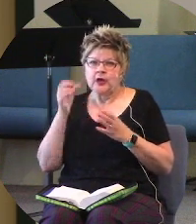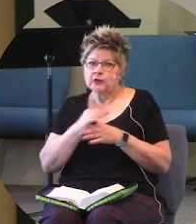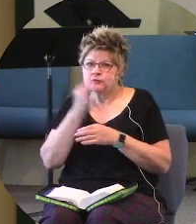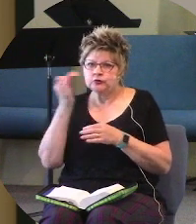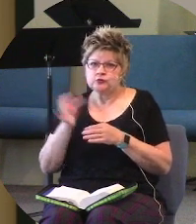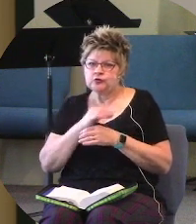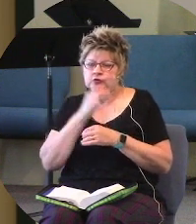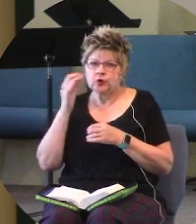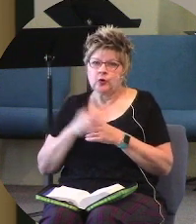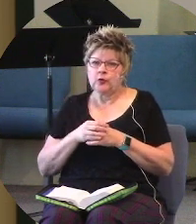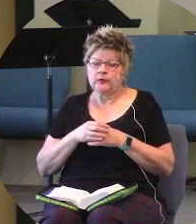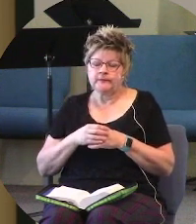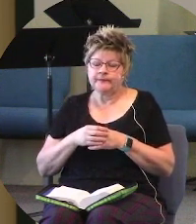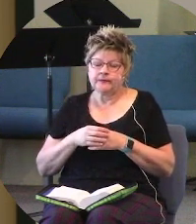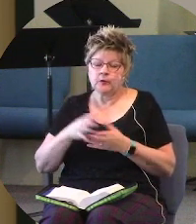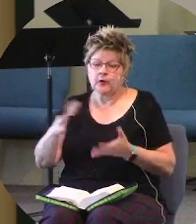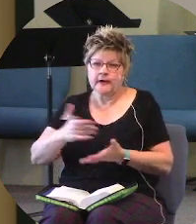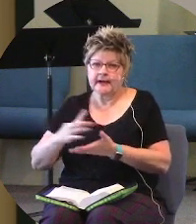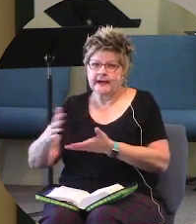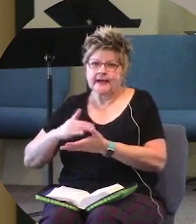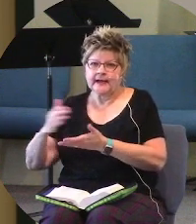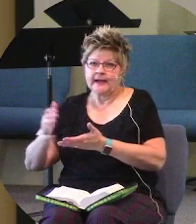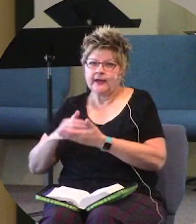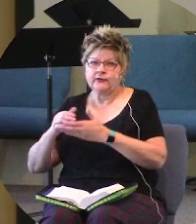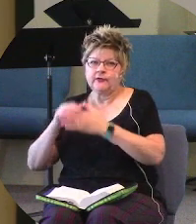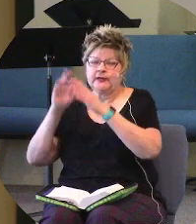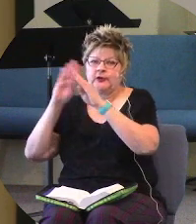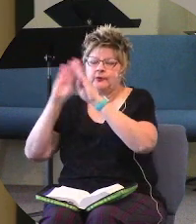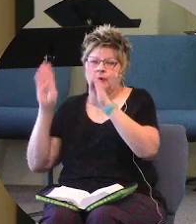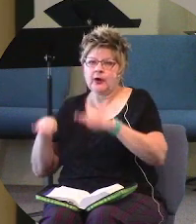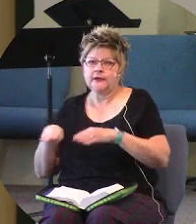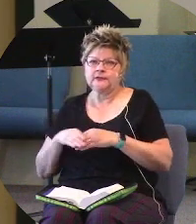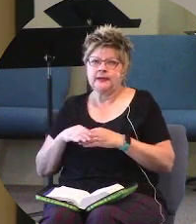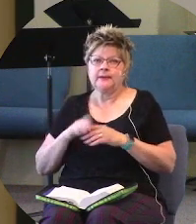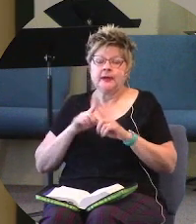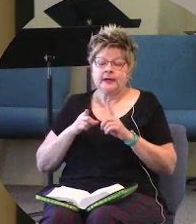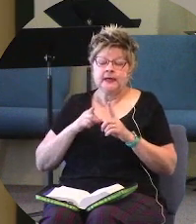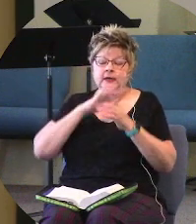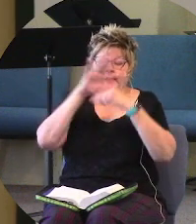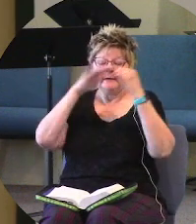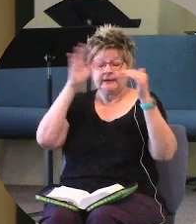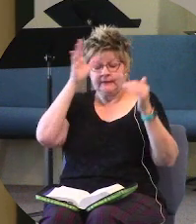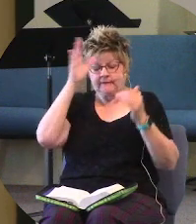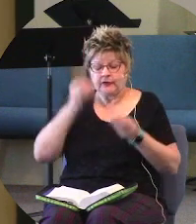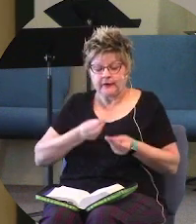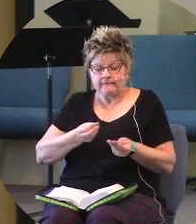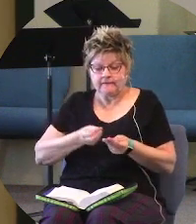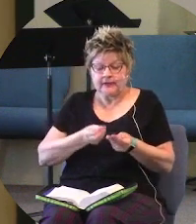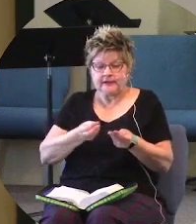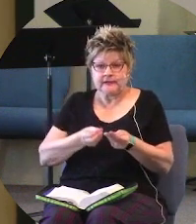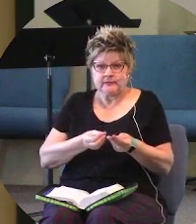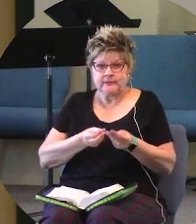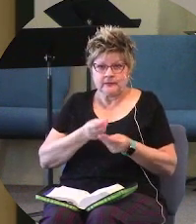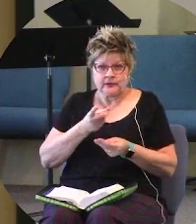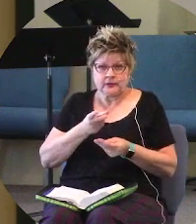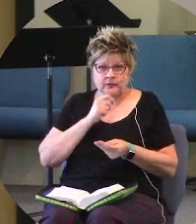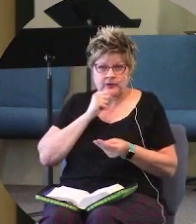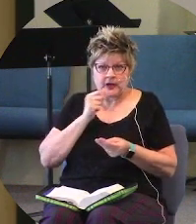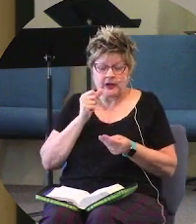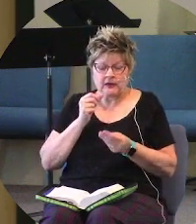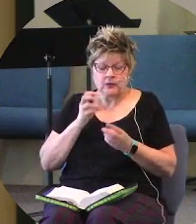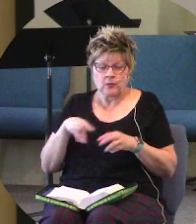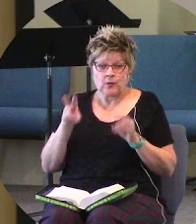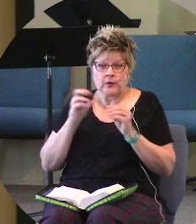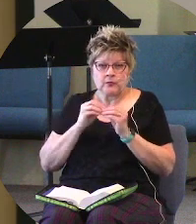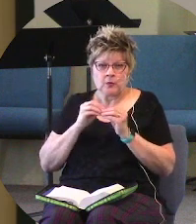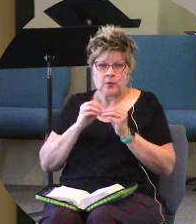nor reap, nor gather into barns, and yet your heavenly Father feeds them. Are you not